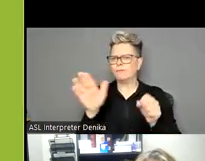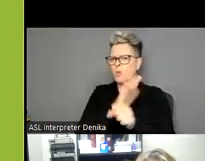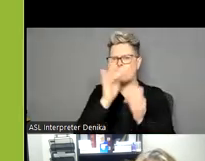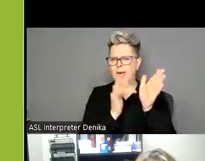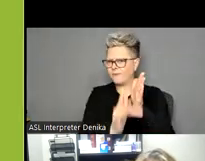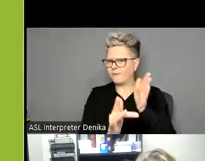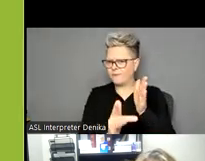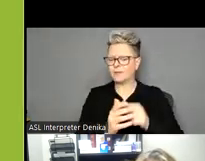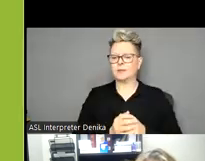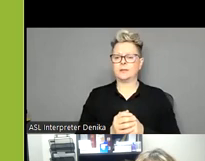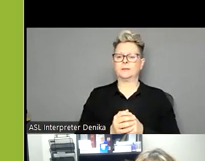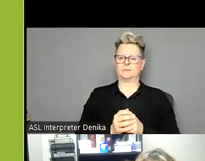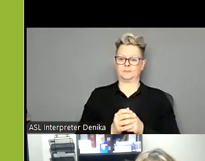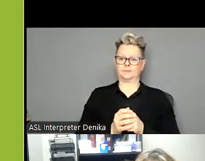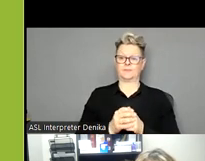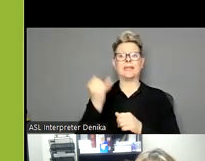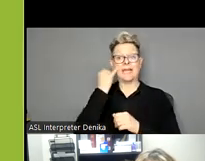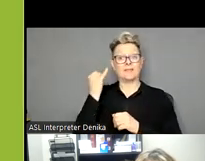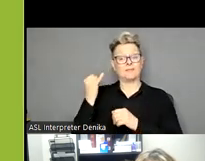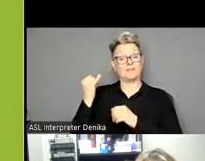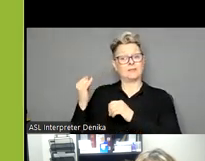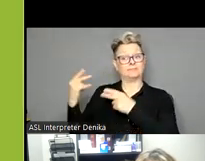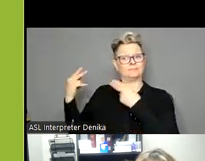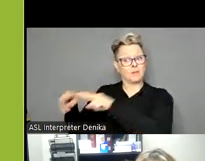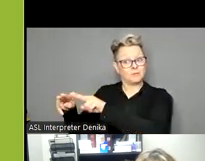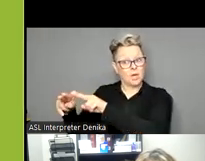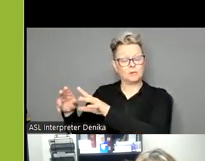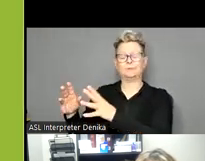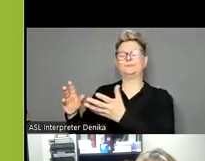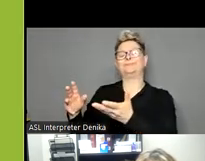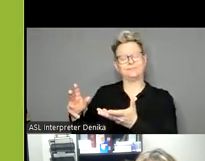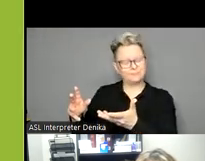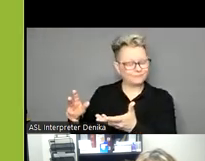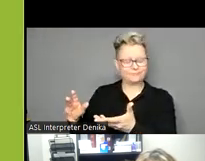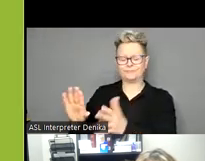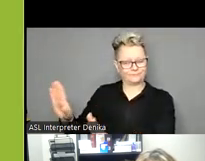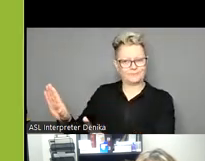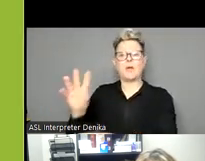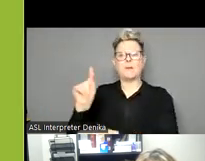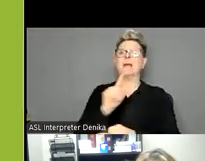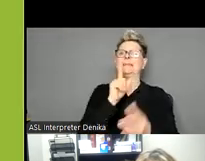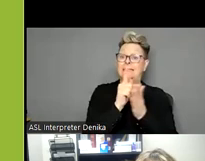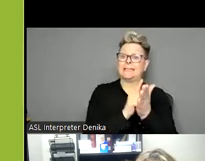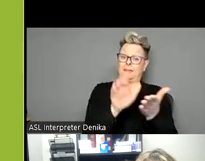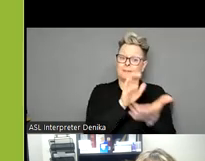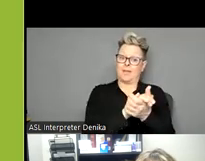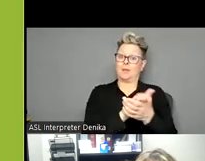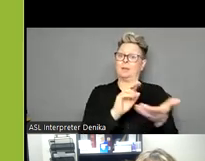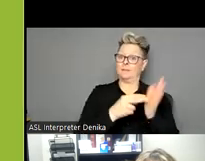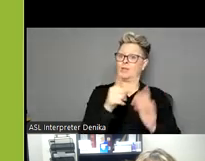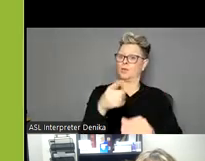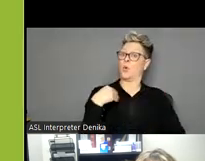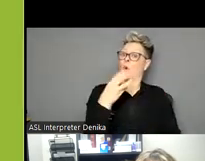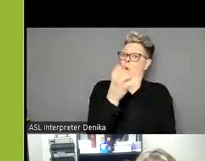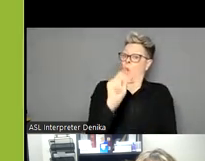this may not apply for couples that are common law partners, but if you're legally married, you do own your house jointly with your spouse, regardless of what it says in